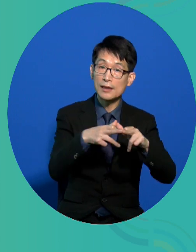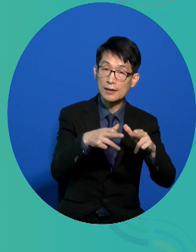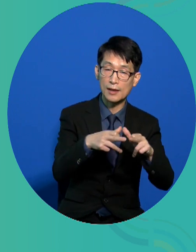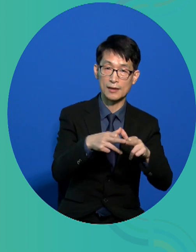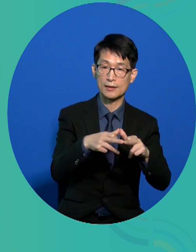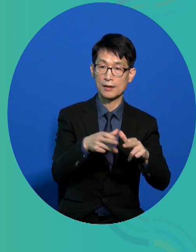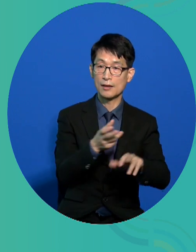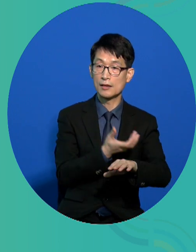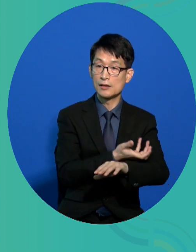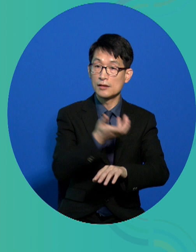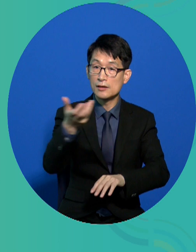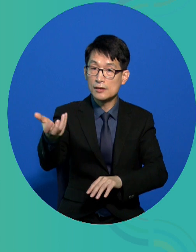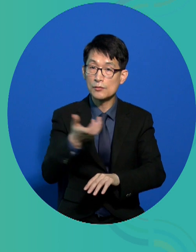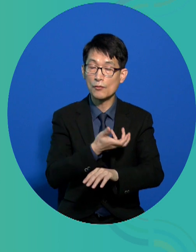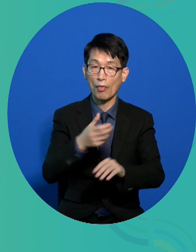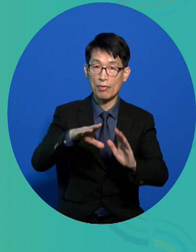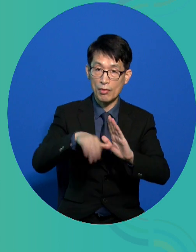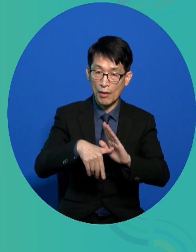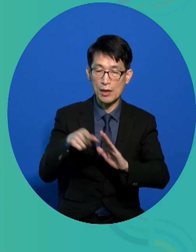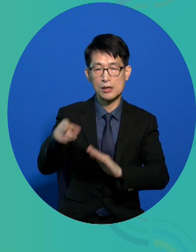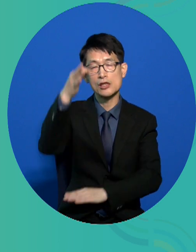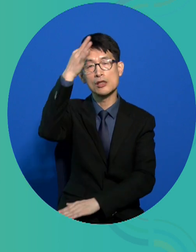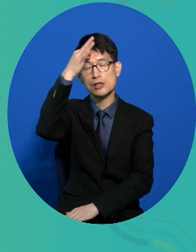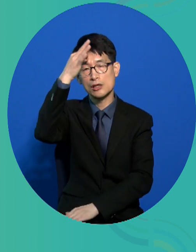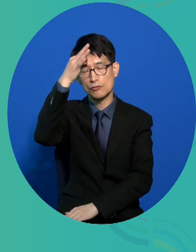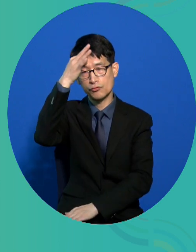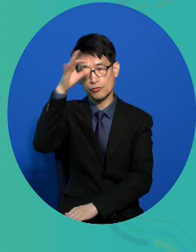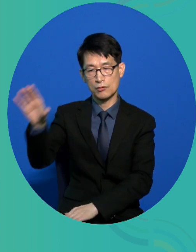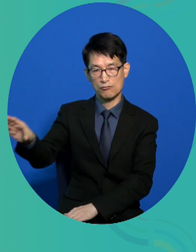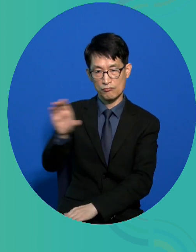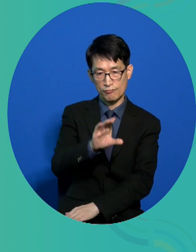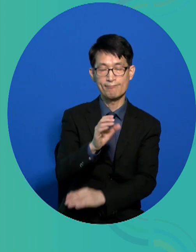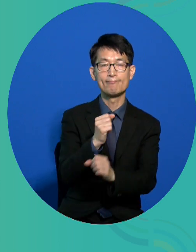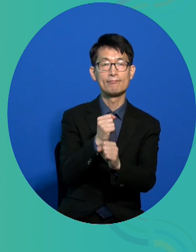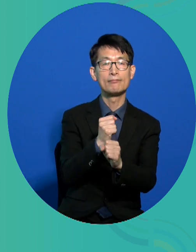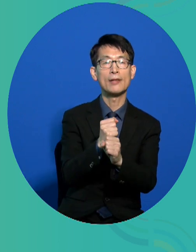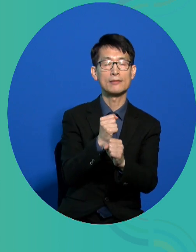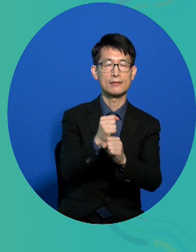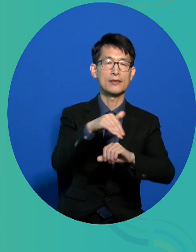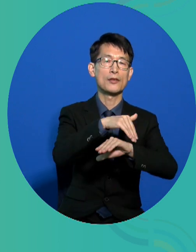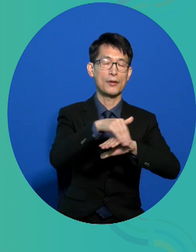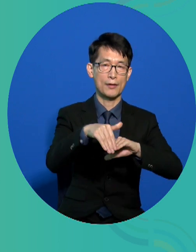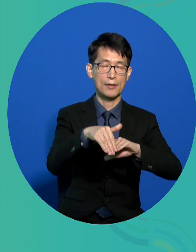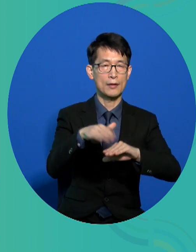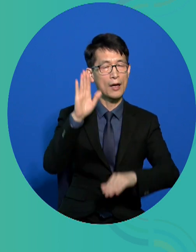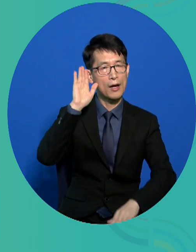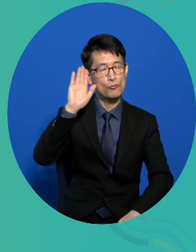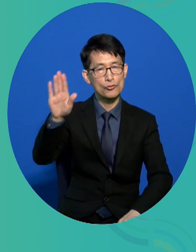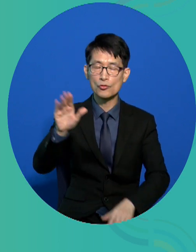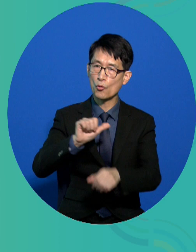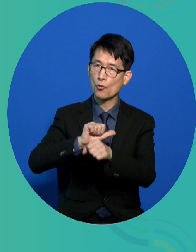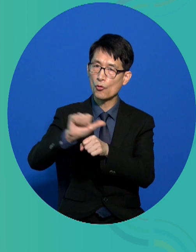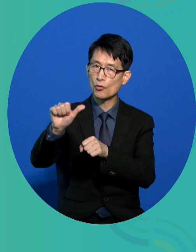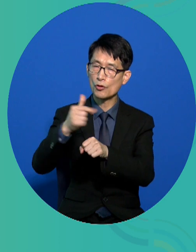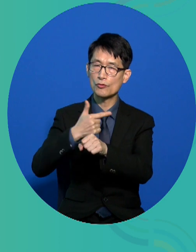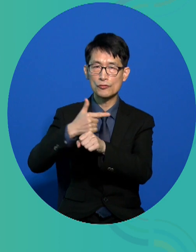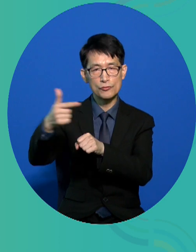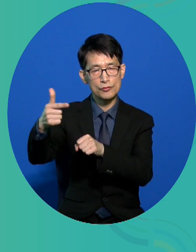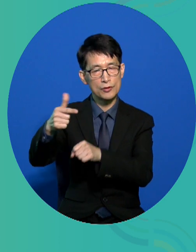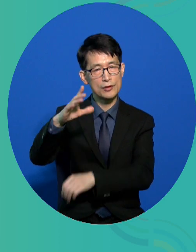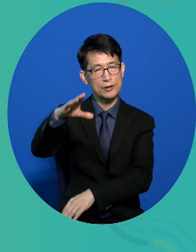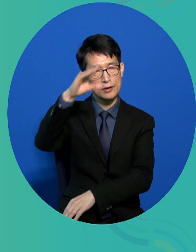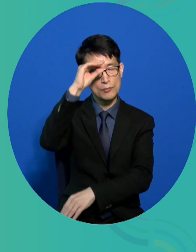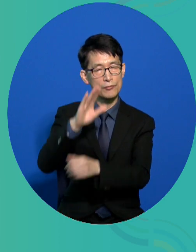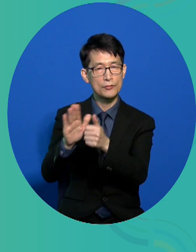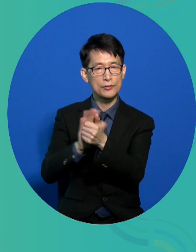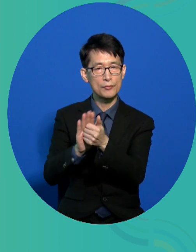private sector to provide immobility services and assistance to the disabled. And